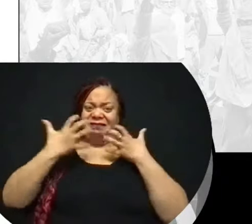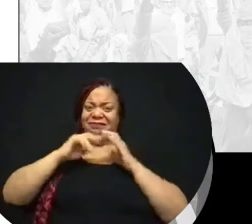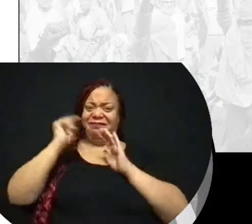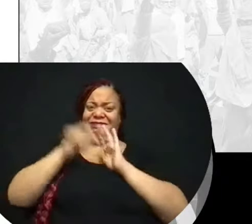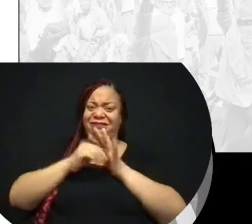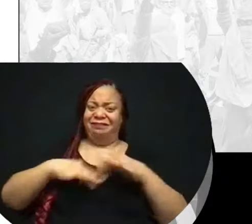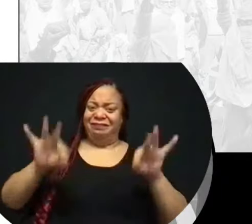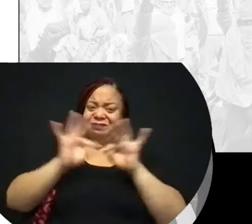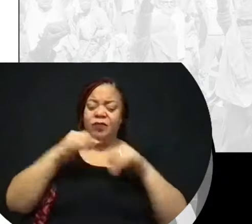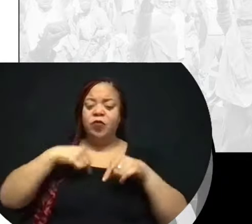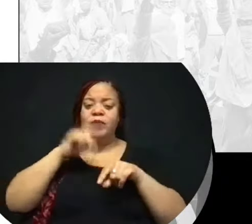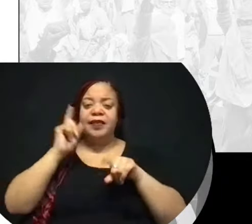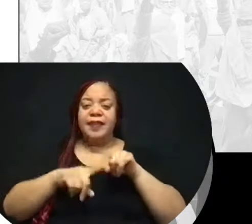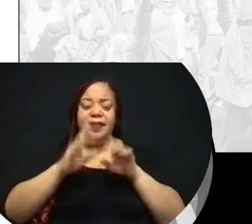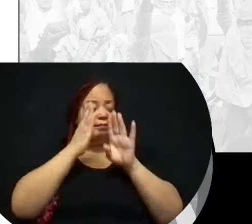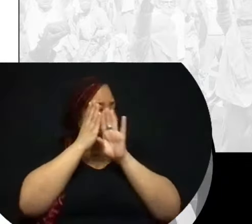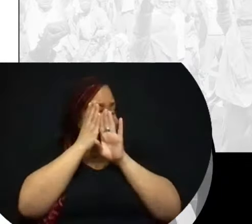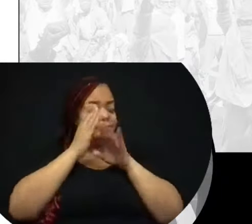sites.